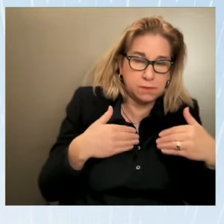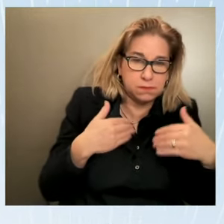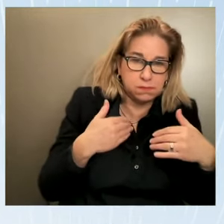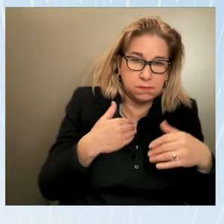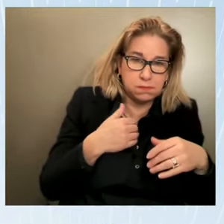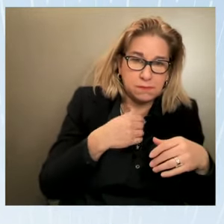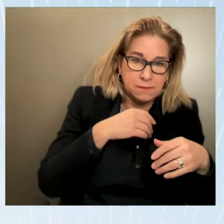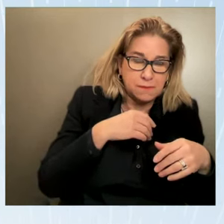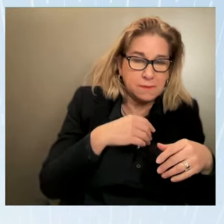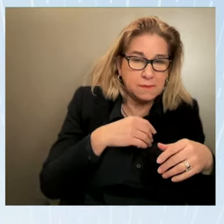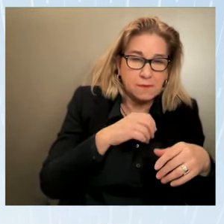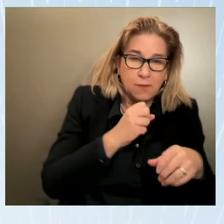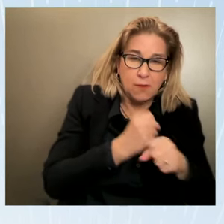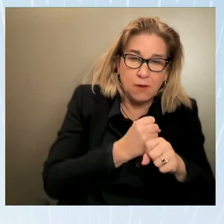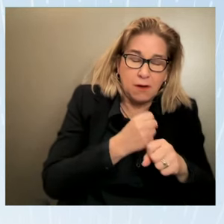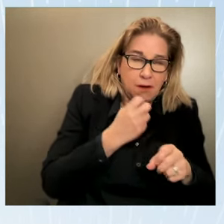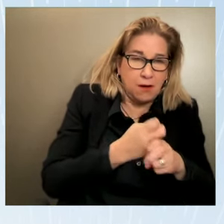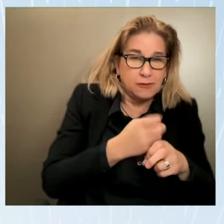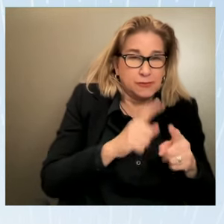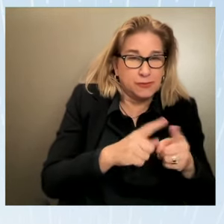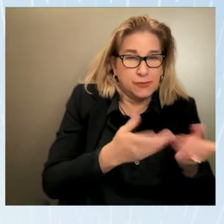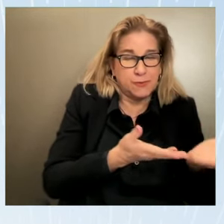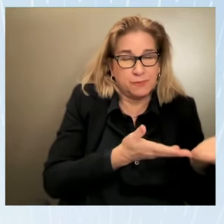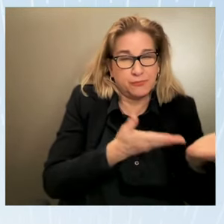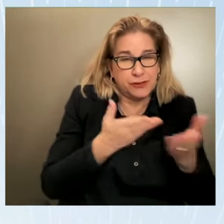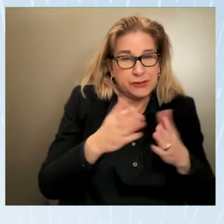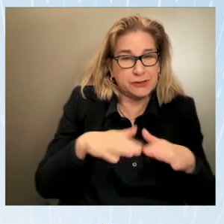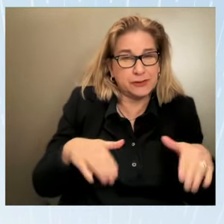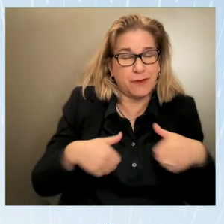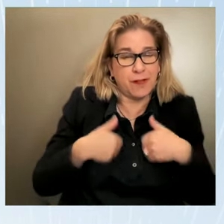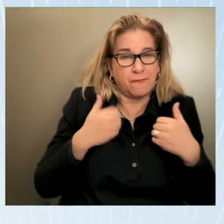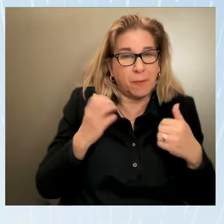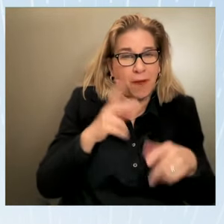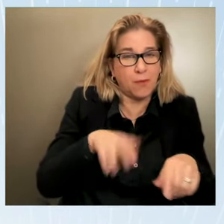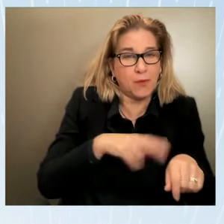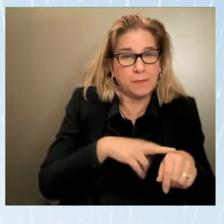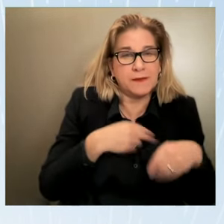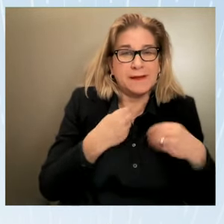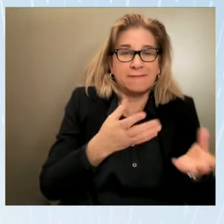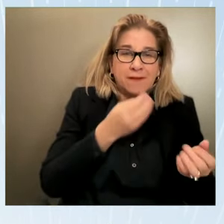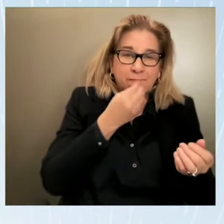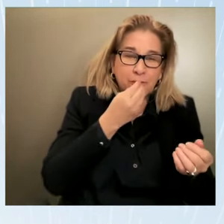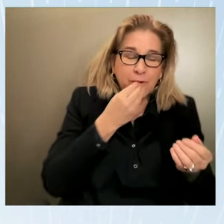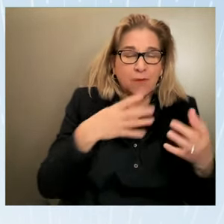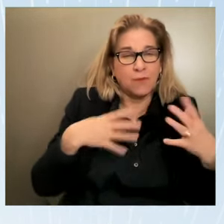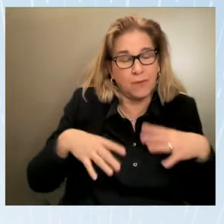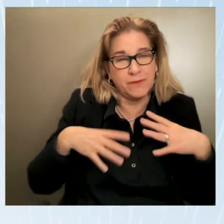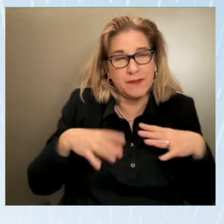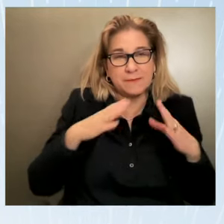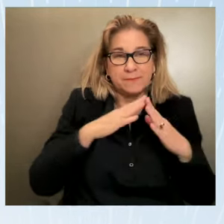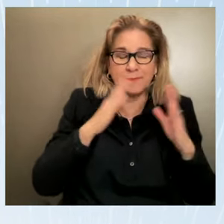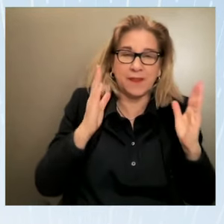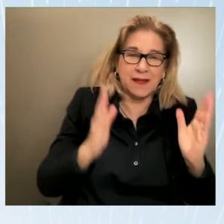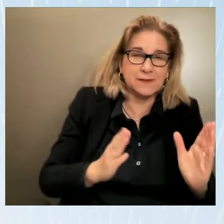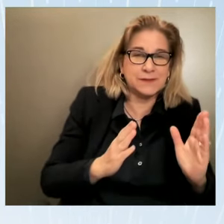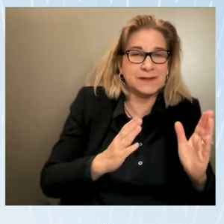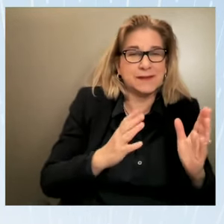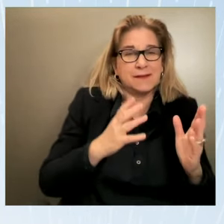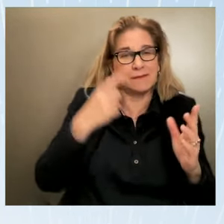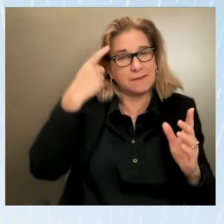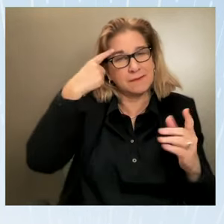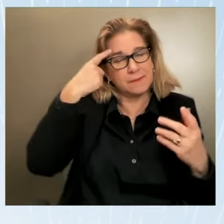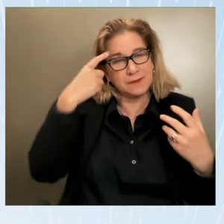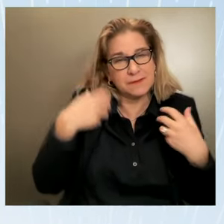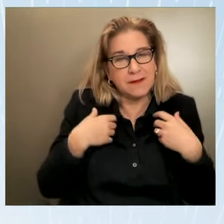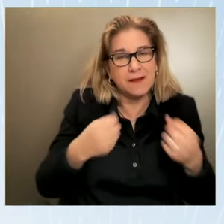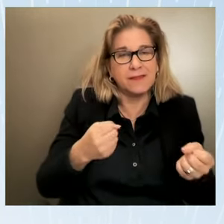to translation services and support throughout legal proceedings, helping to make sure that they're able to make that journey